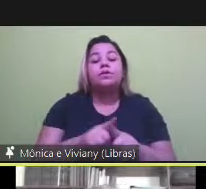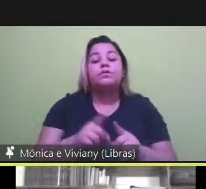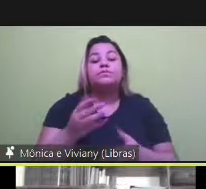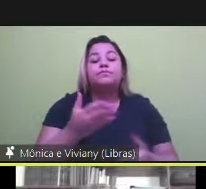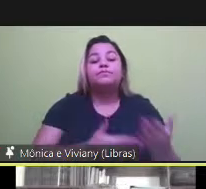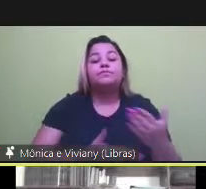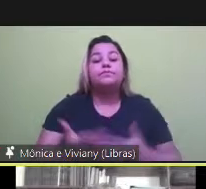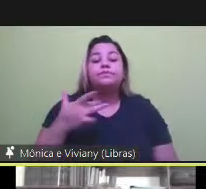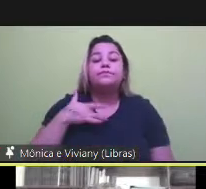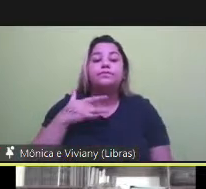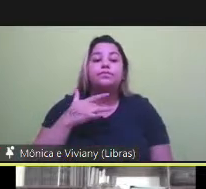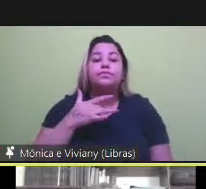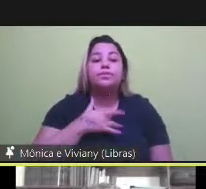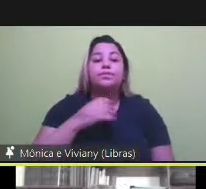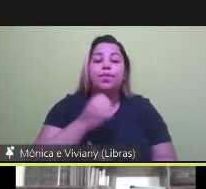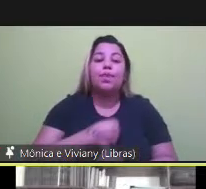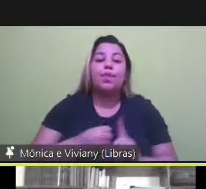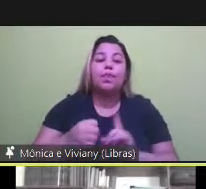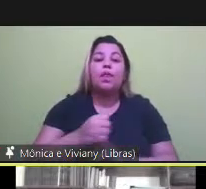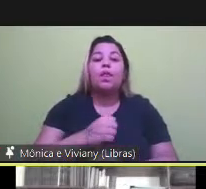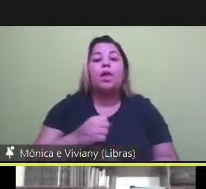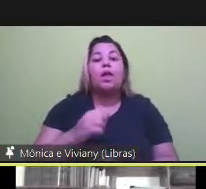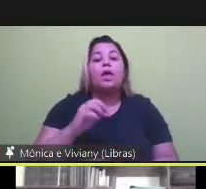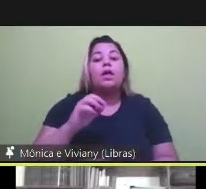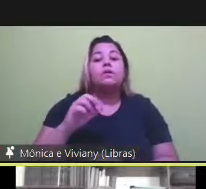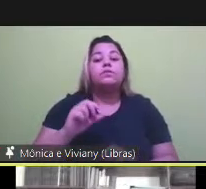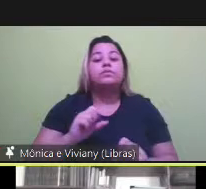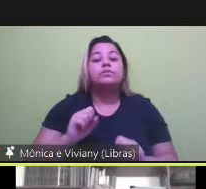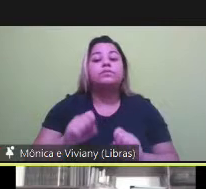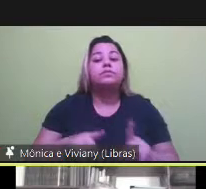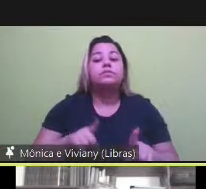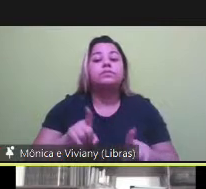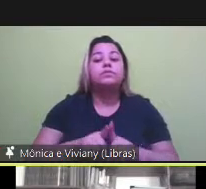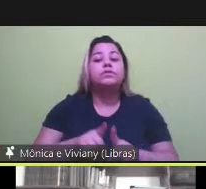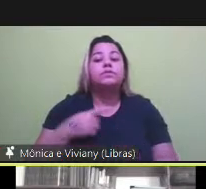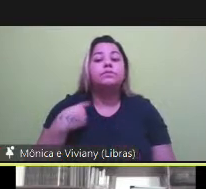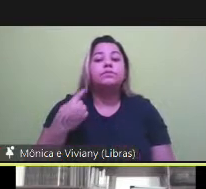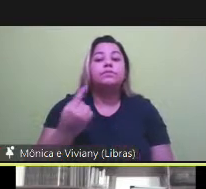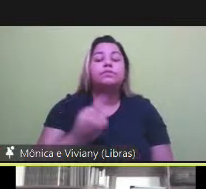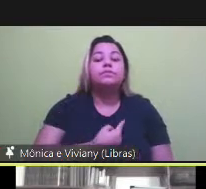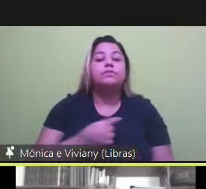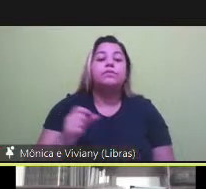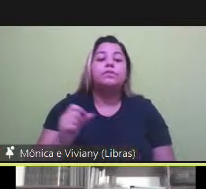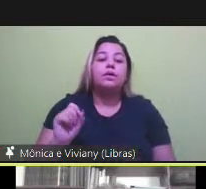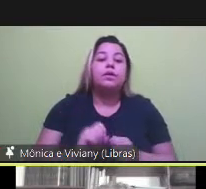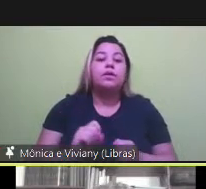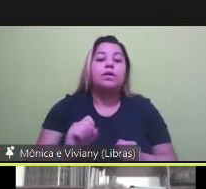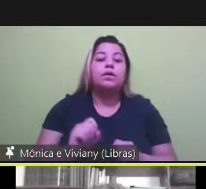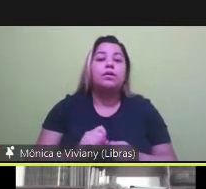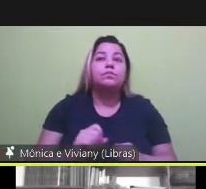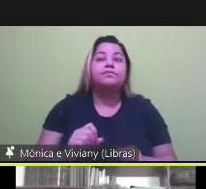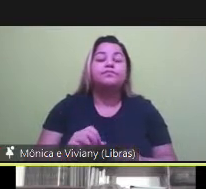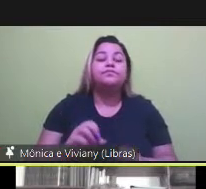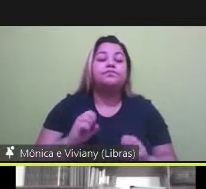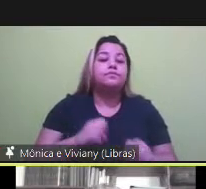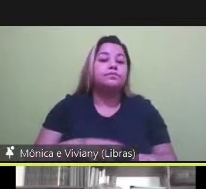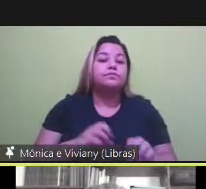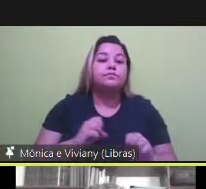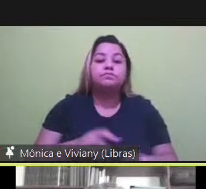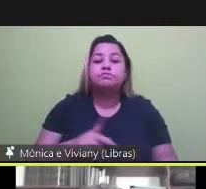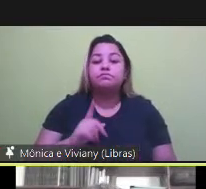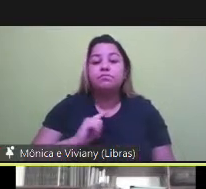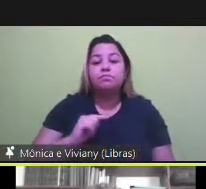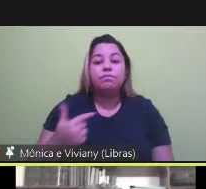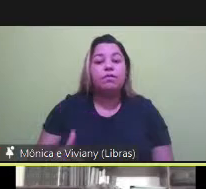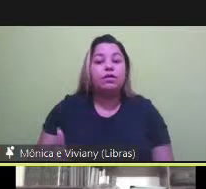collaboration, and the ministry, many other departments of sports, healthy, social services. But there wasn't